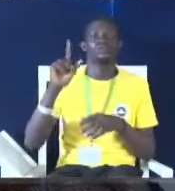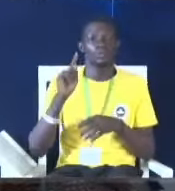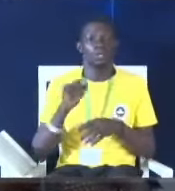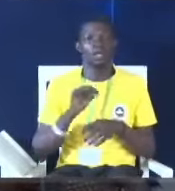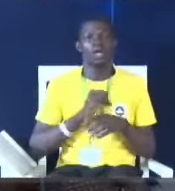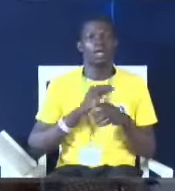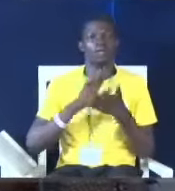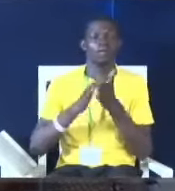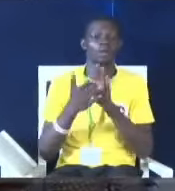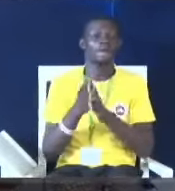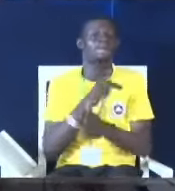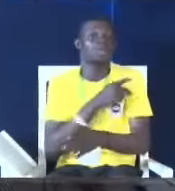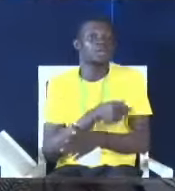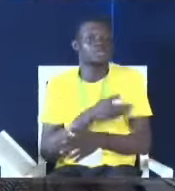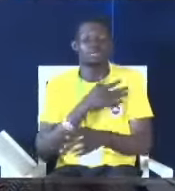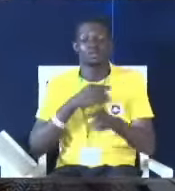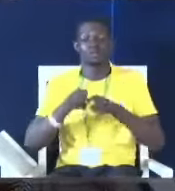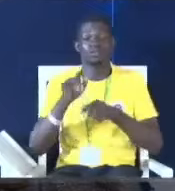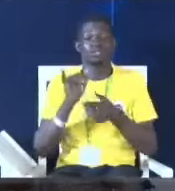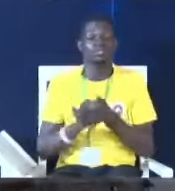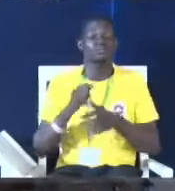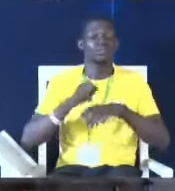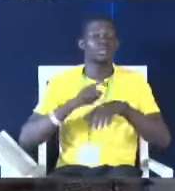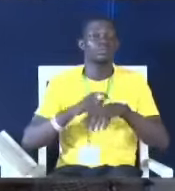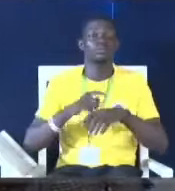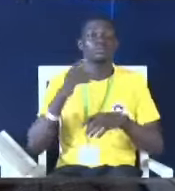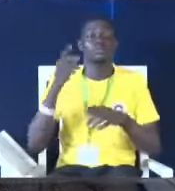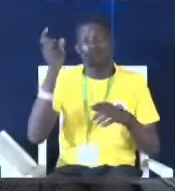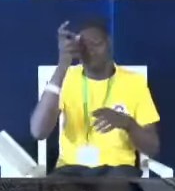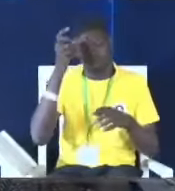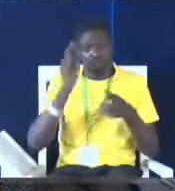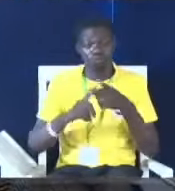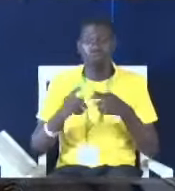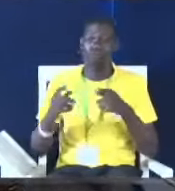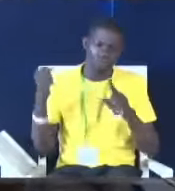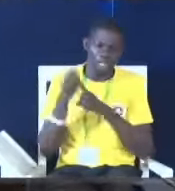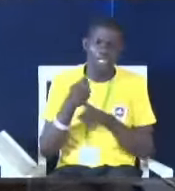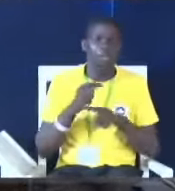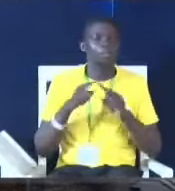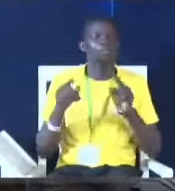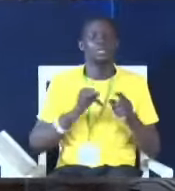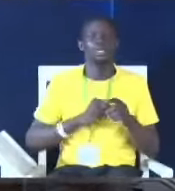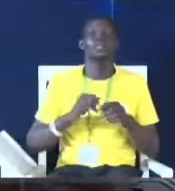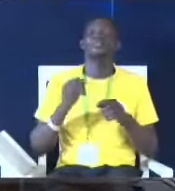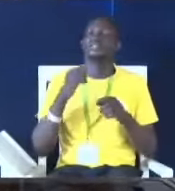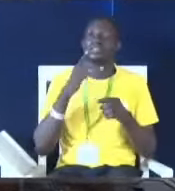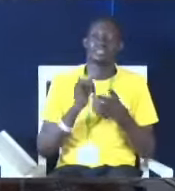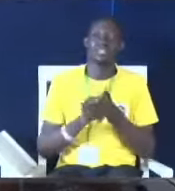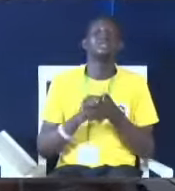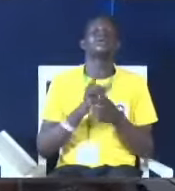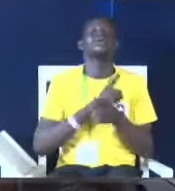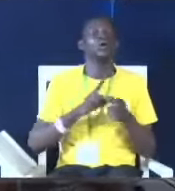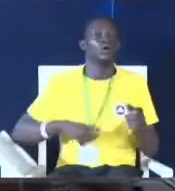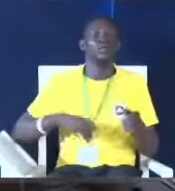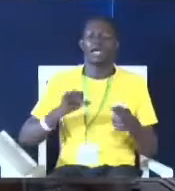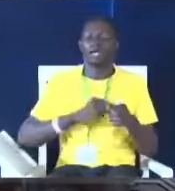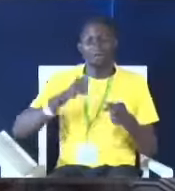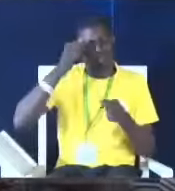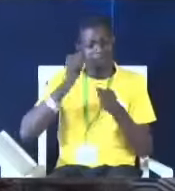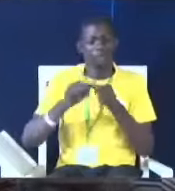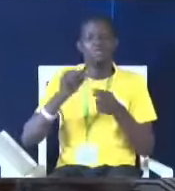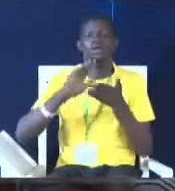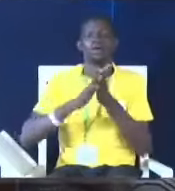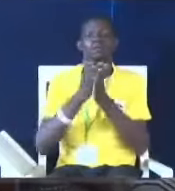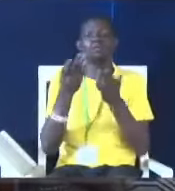2021, I got pregnant, and during that period, the devil also wanted to strike. But I said, Lord, but I remember the book